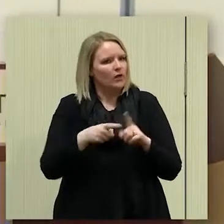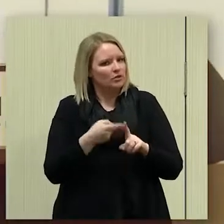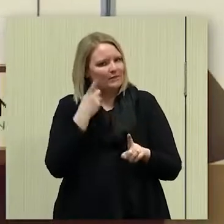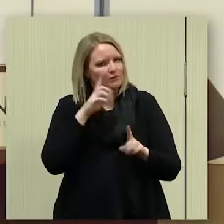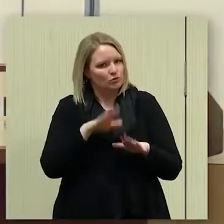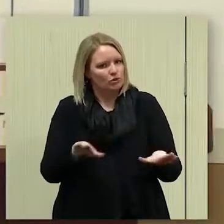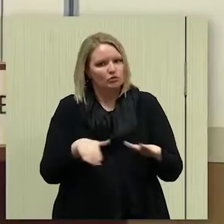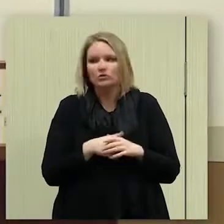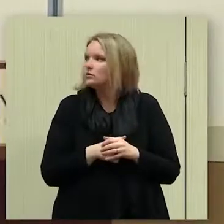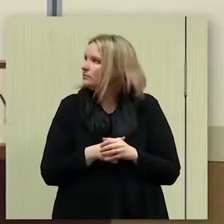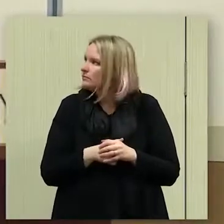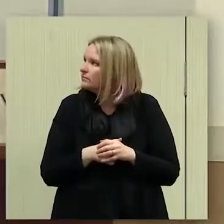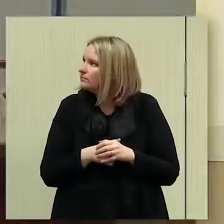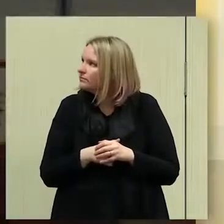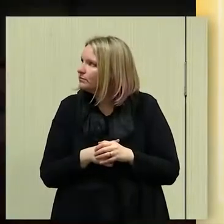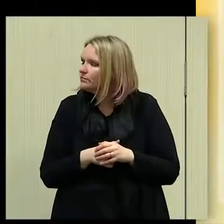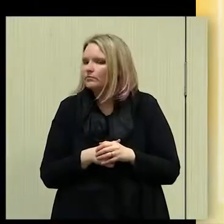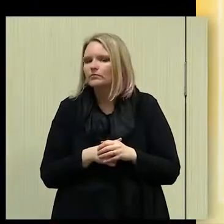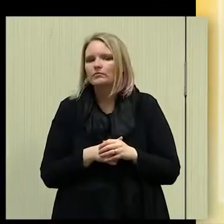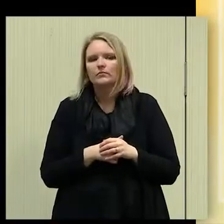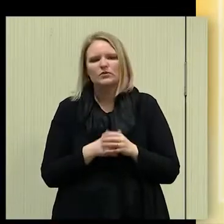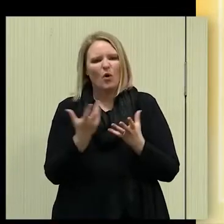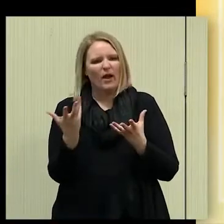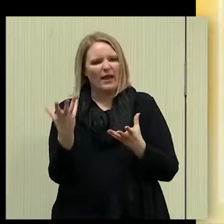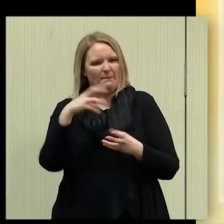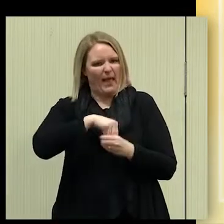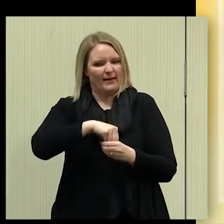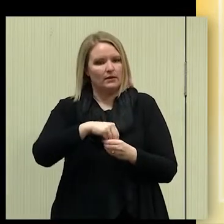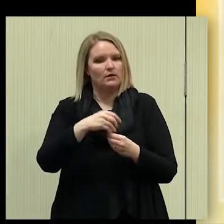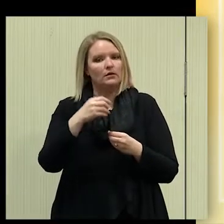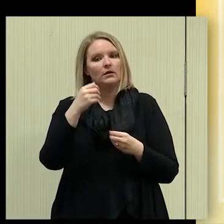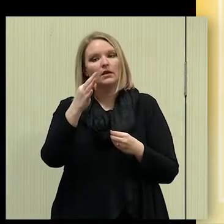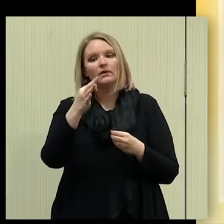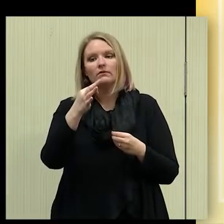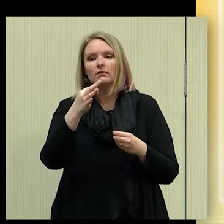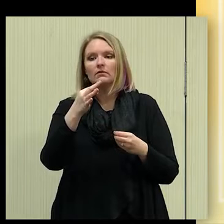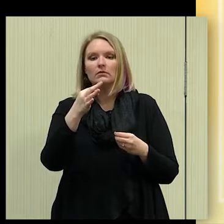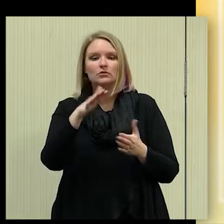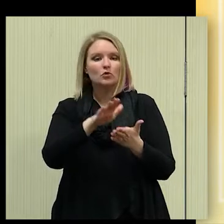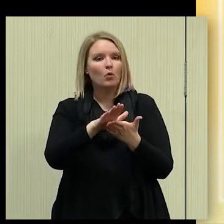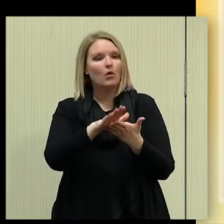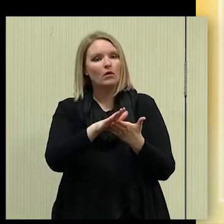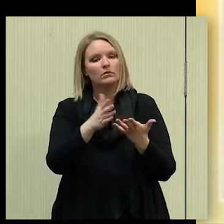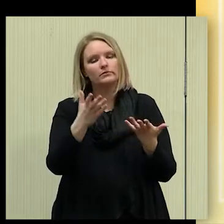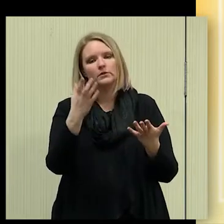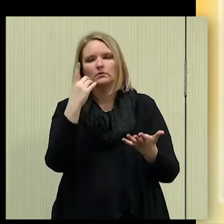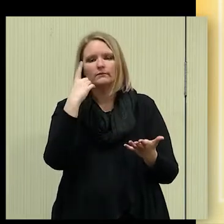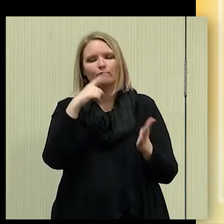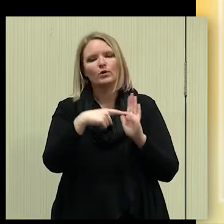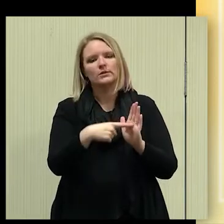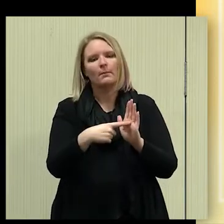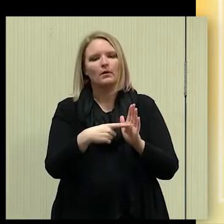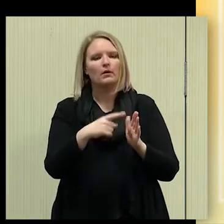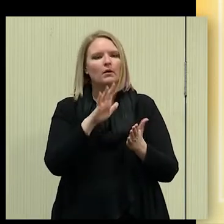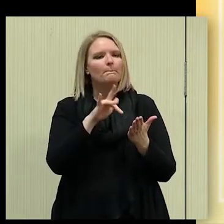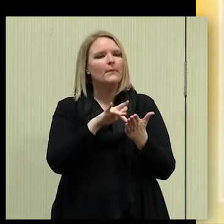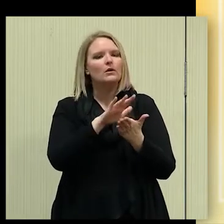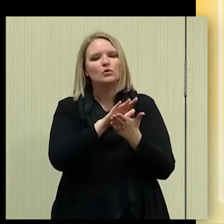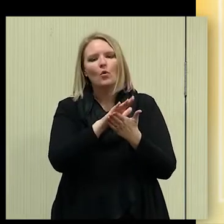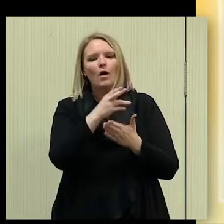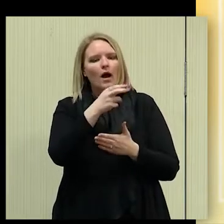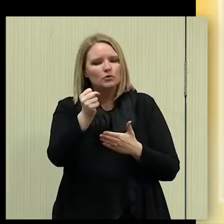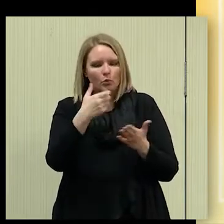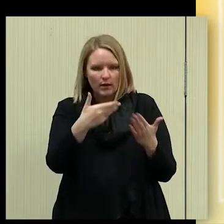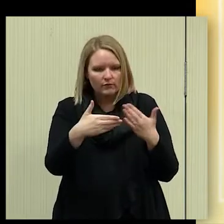children. We talk about embedding, so if you have skills that you want a child, so say you have a middle schooler, high